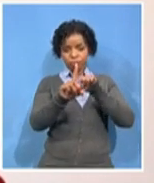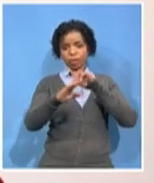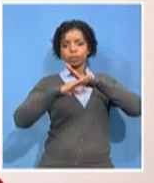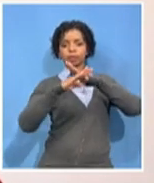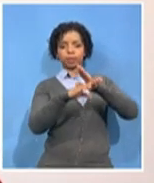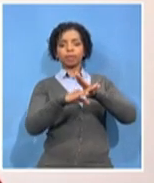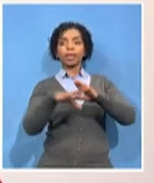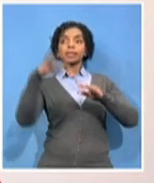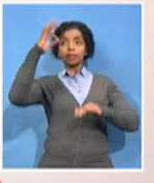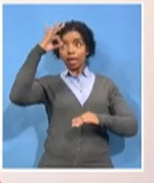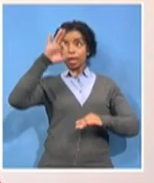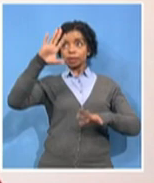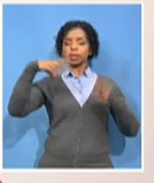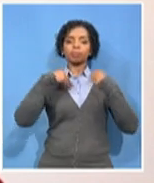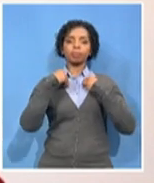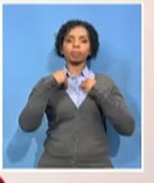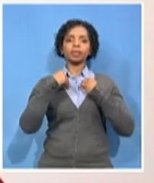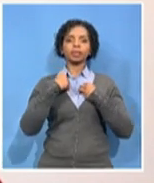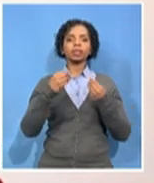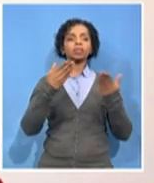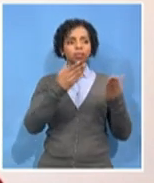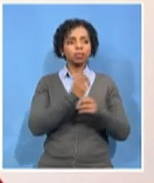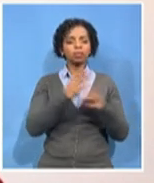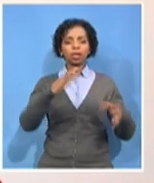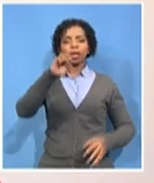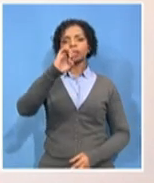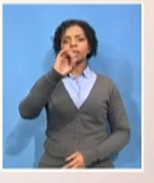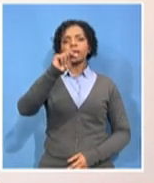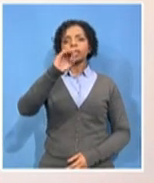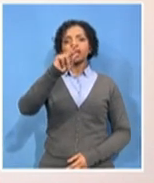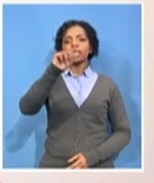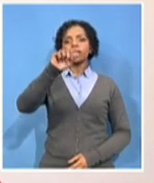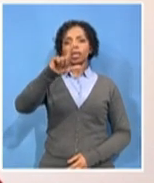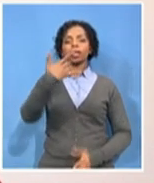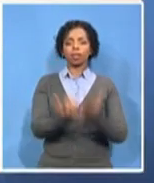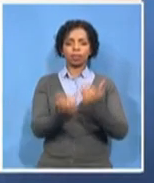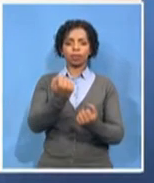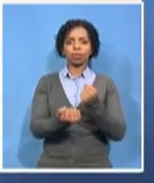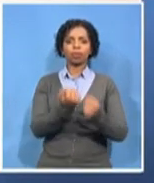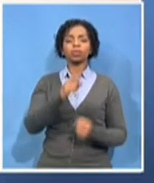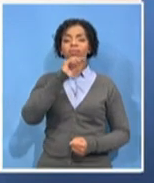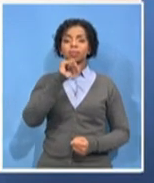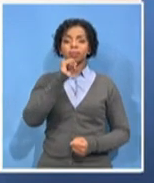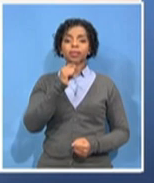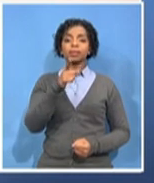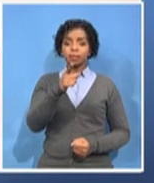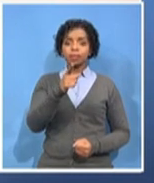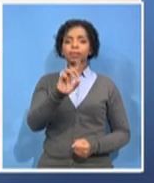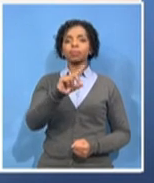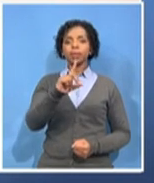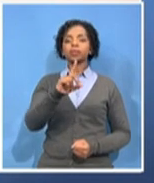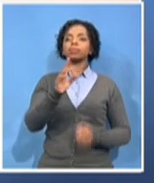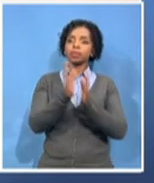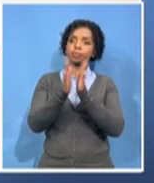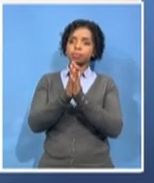all it is. It's not an incitement of violence. If anything, it's a call to defend democracy. What's the EFF's next move after the case